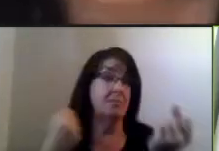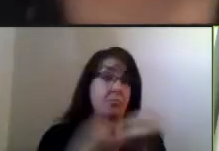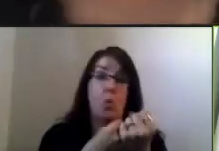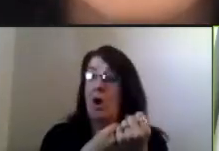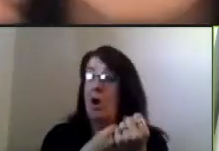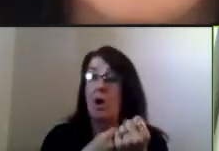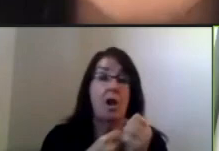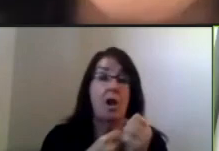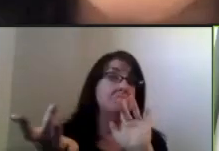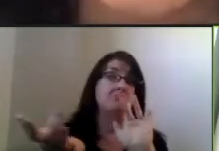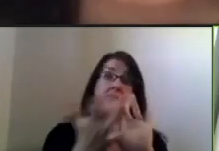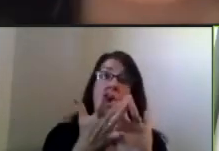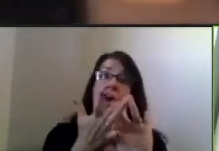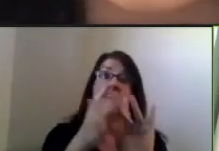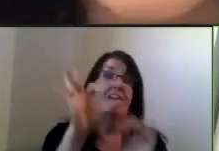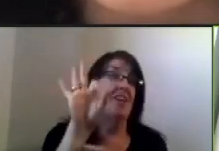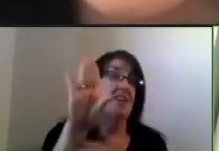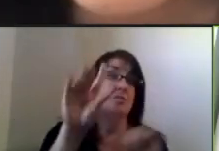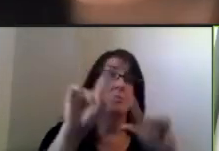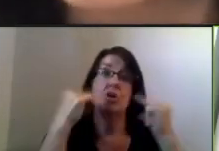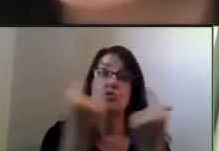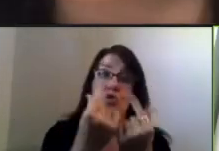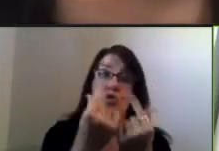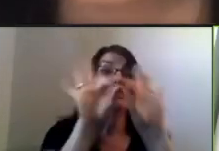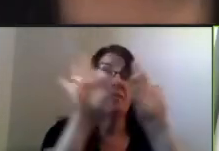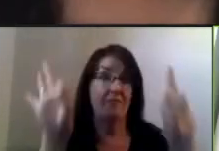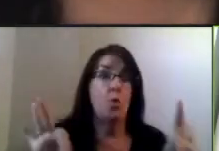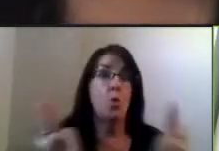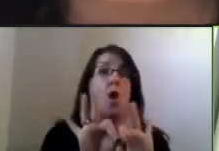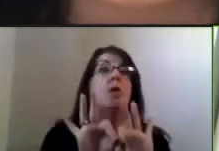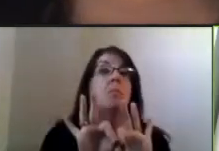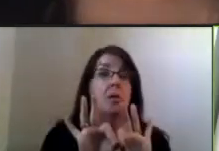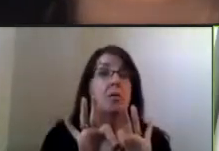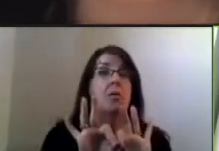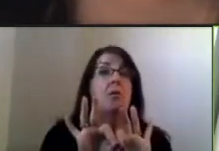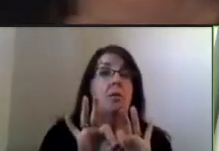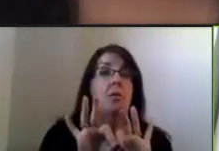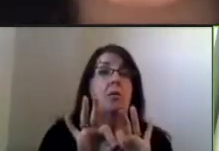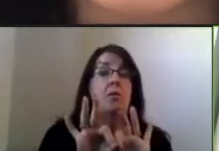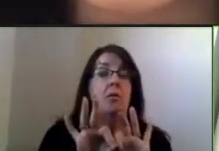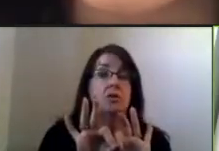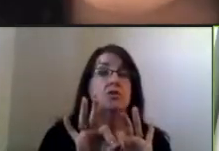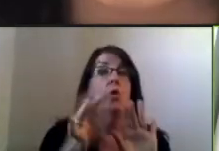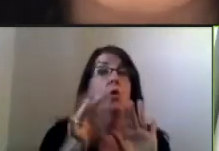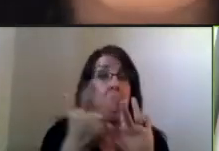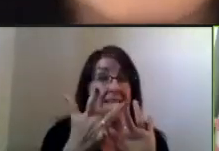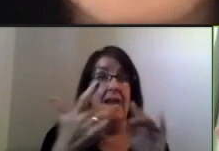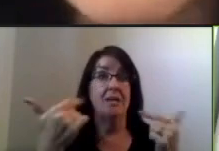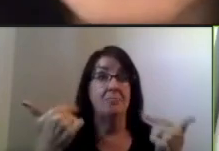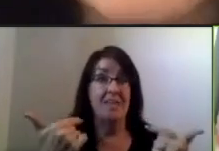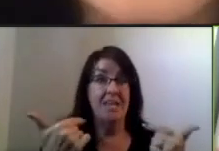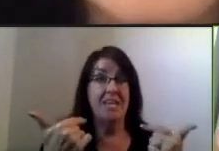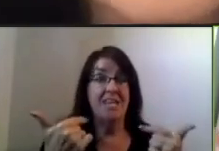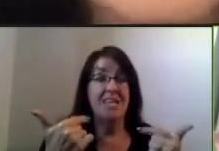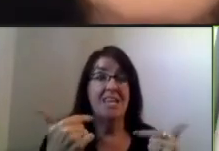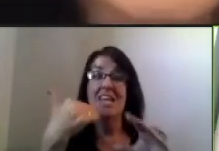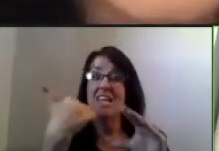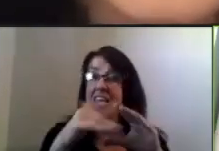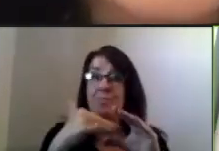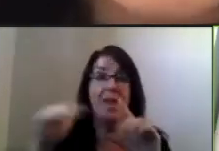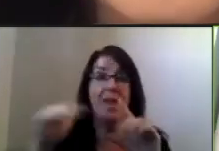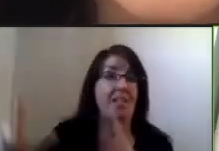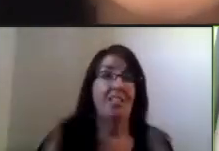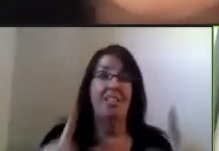to reach out to the Facebook group. We have our form there. Feel free to reach out to me via email. My email is very simple.